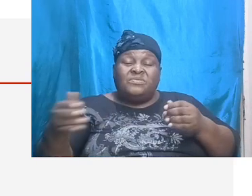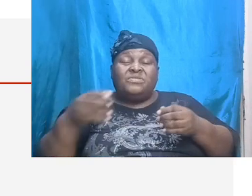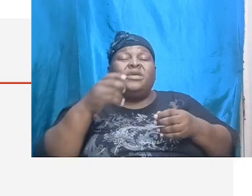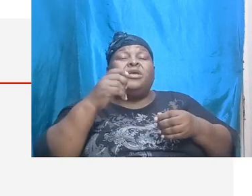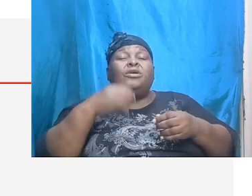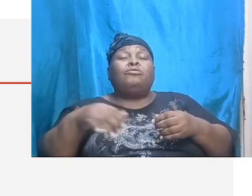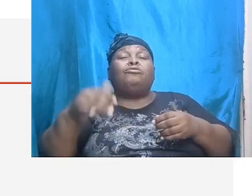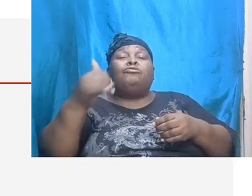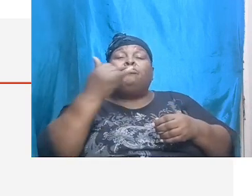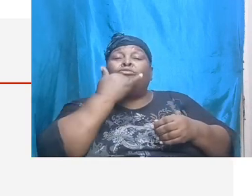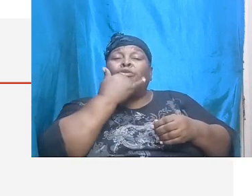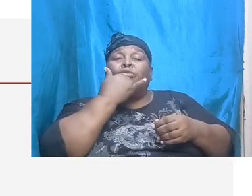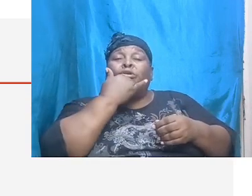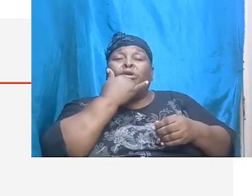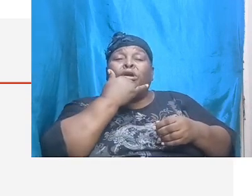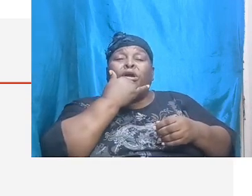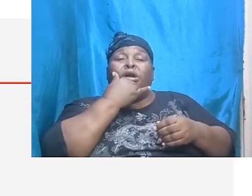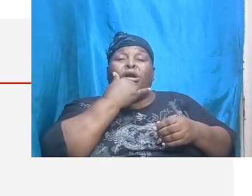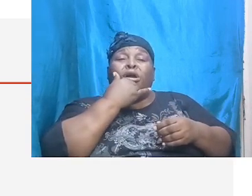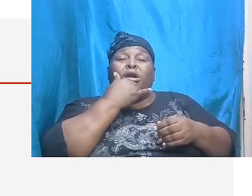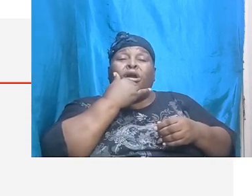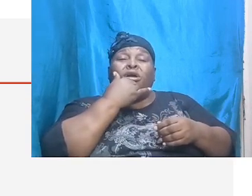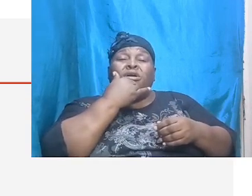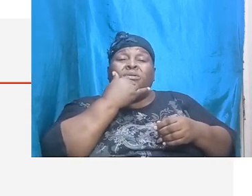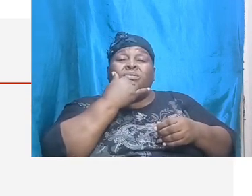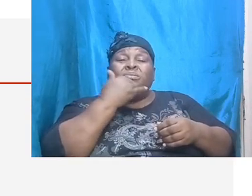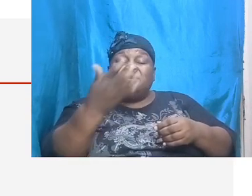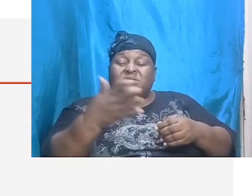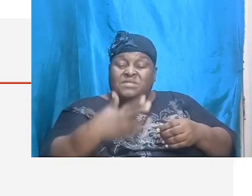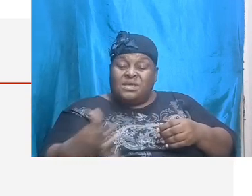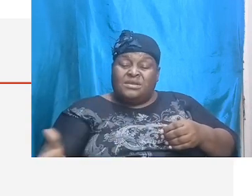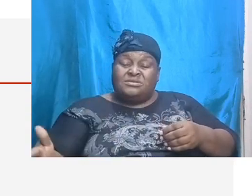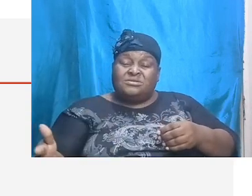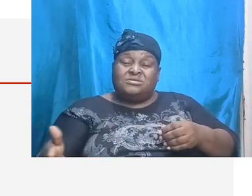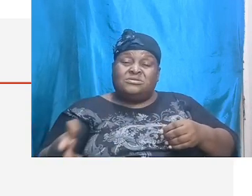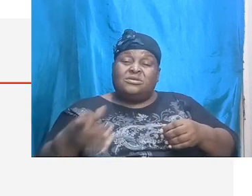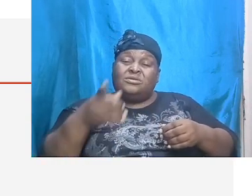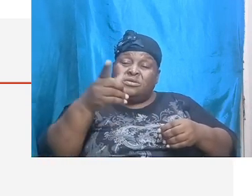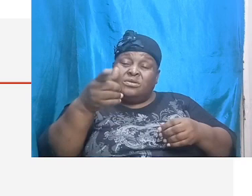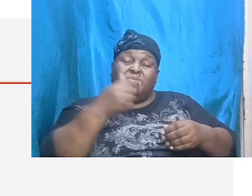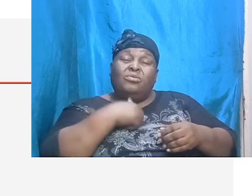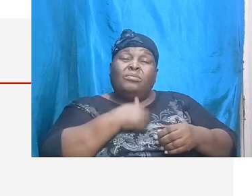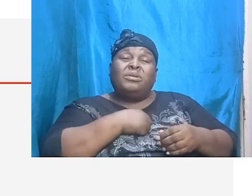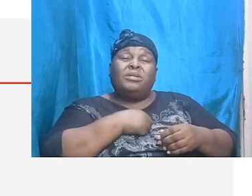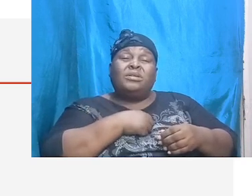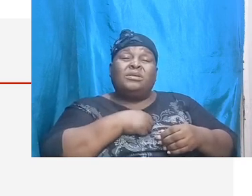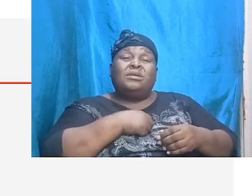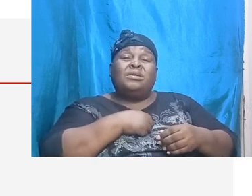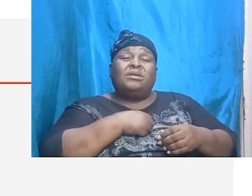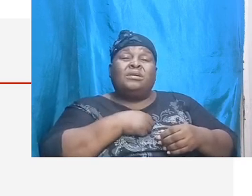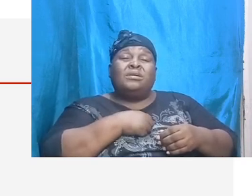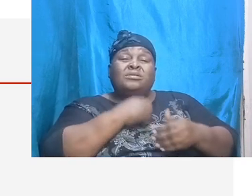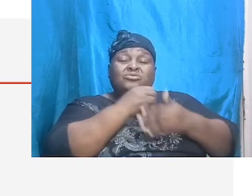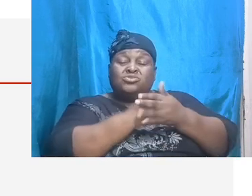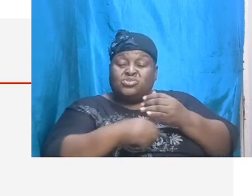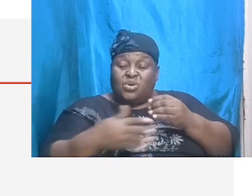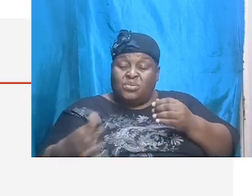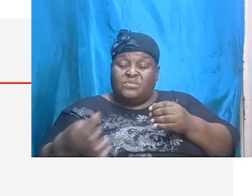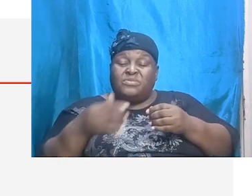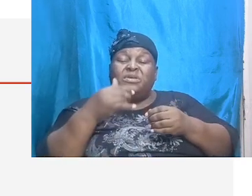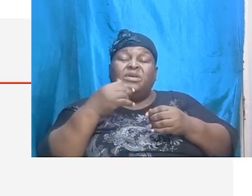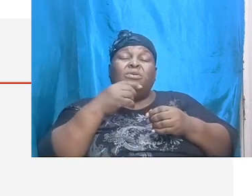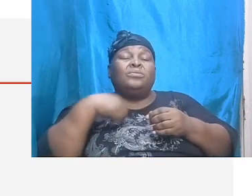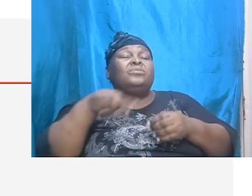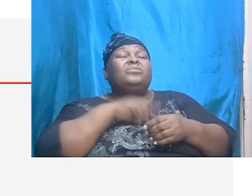with the y and the m and the x. And those y, m, and x is me and you. Praise God. In the sense that there is something that we are not doing.